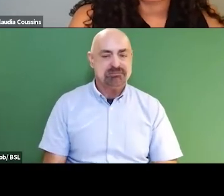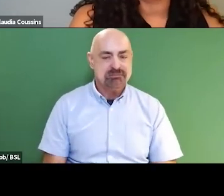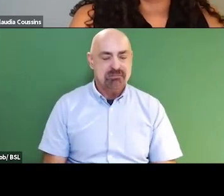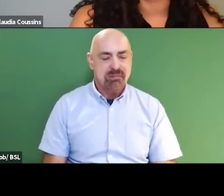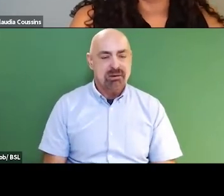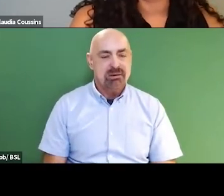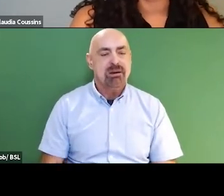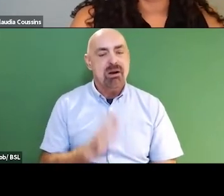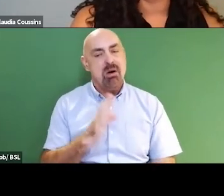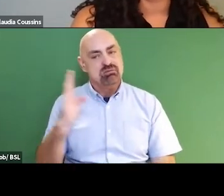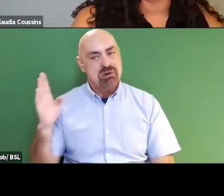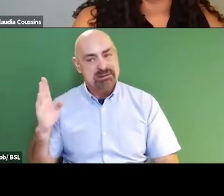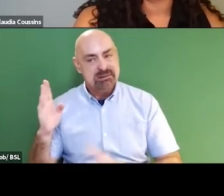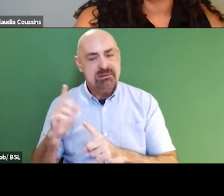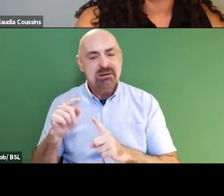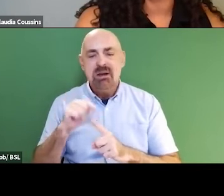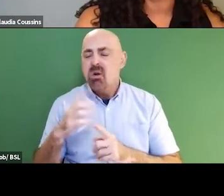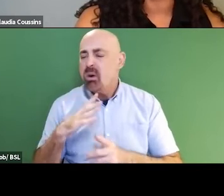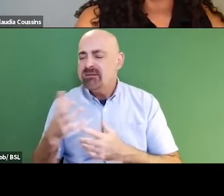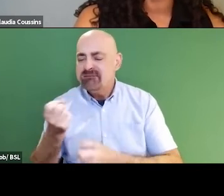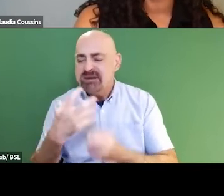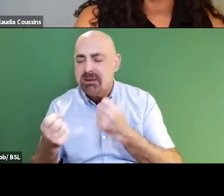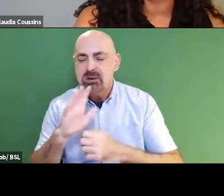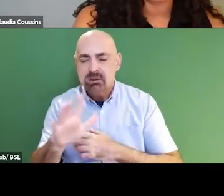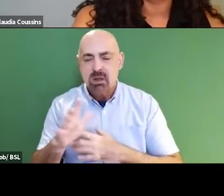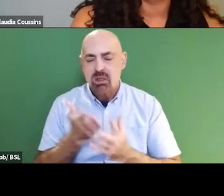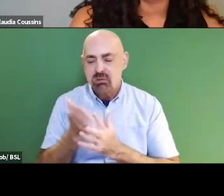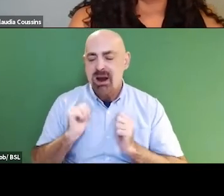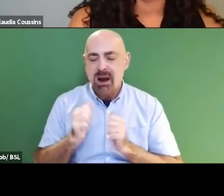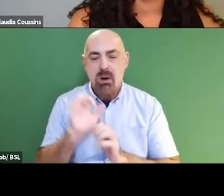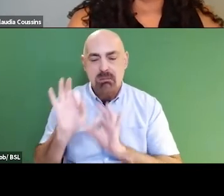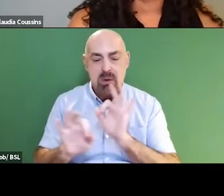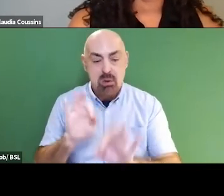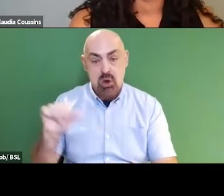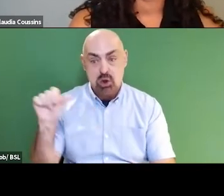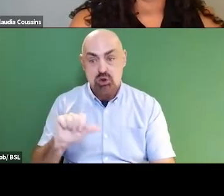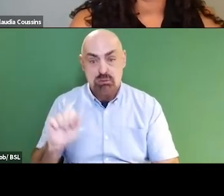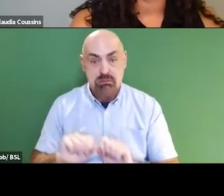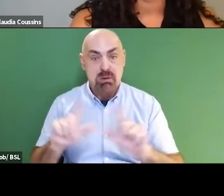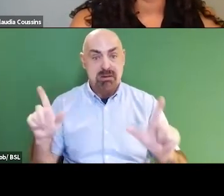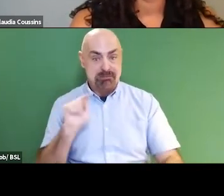the right, we'd really appreciate your input via a poll, which should be appearing on your screen now.